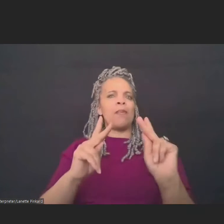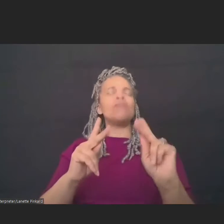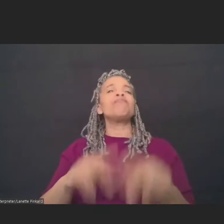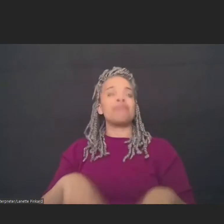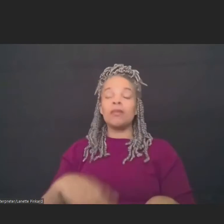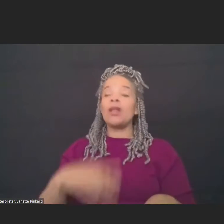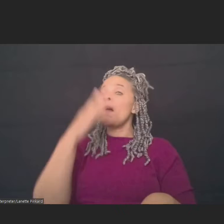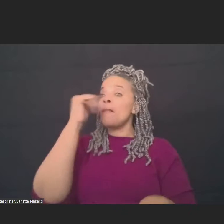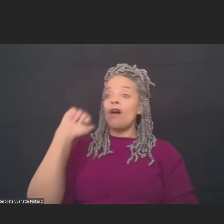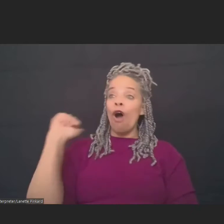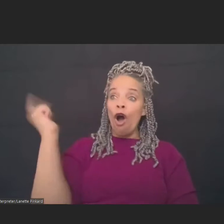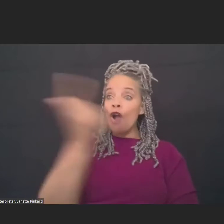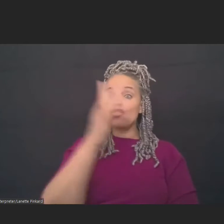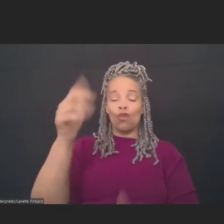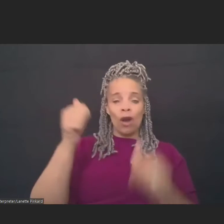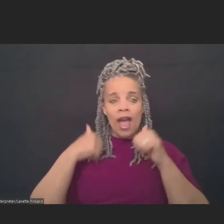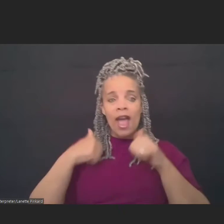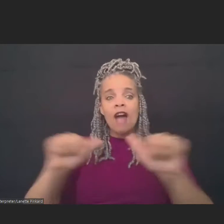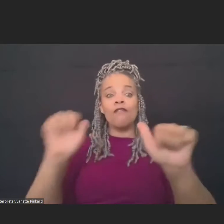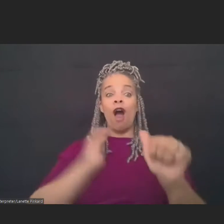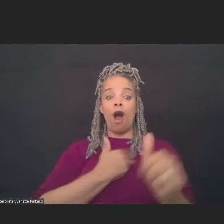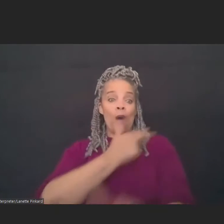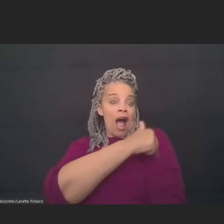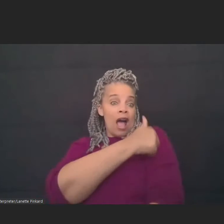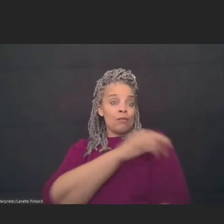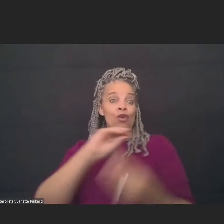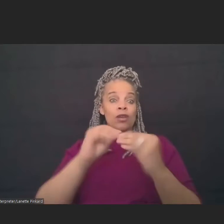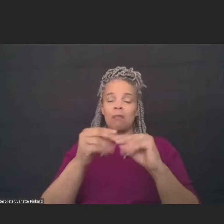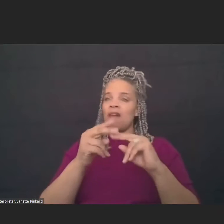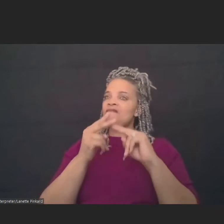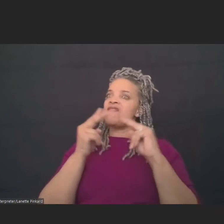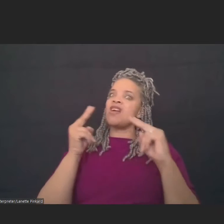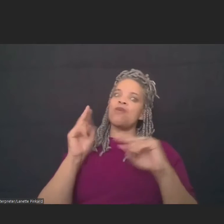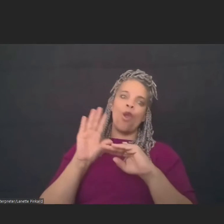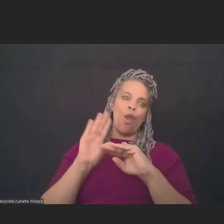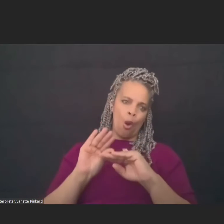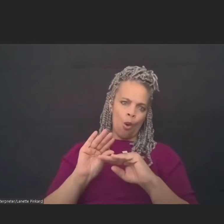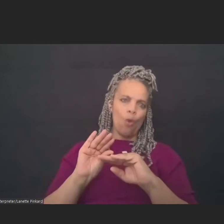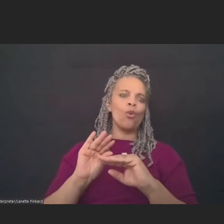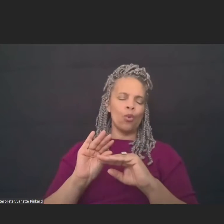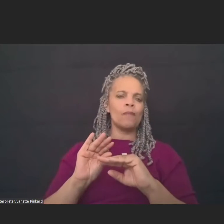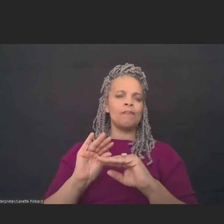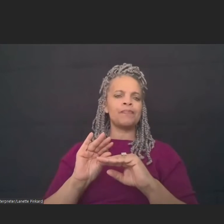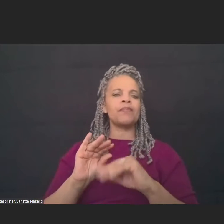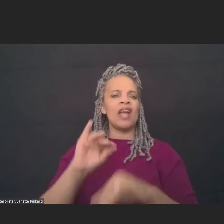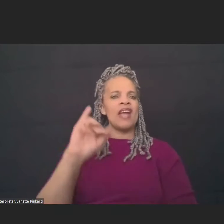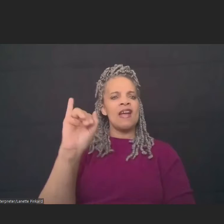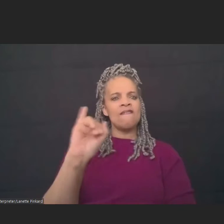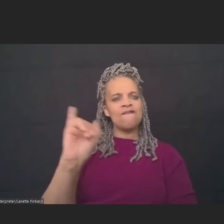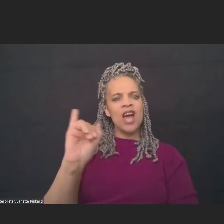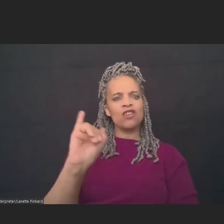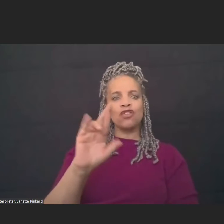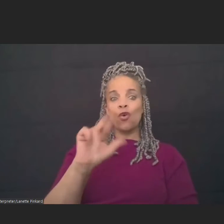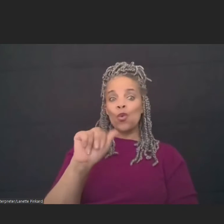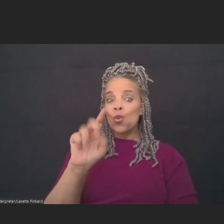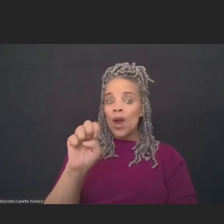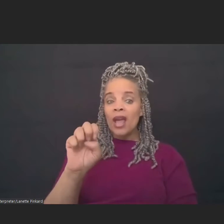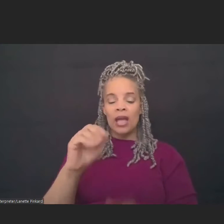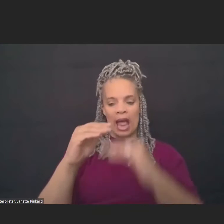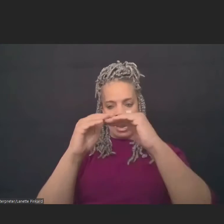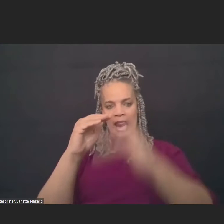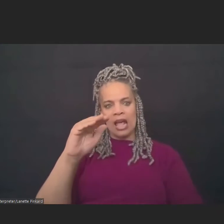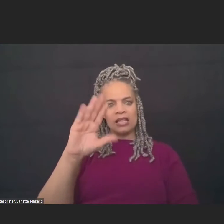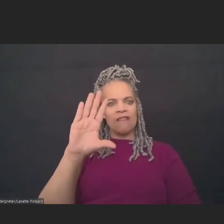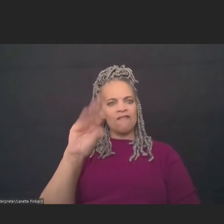of everybody's efforts, our hospital numbers, as you know, are very, very low. Our infection rate is less than 50,